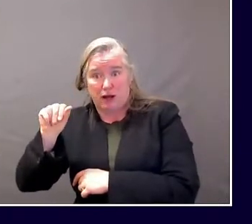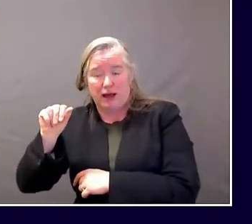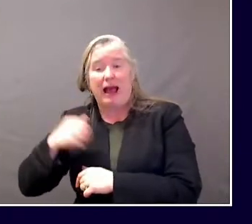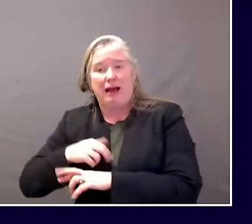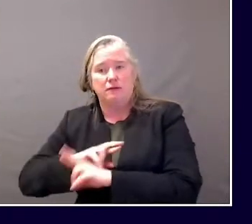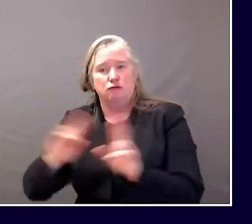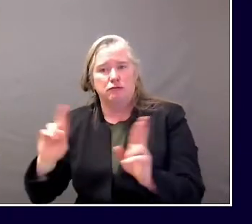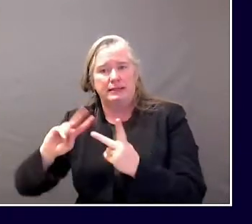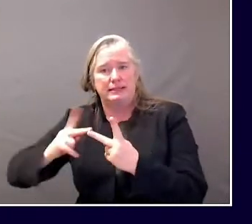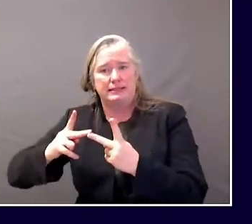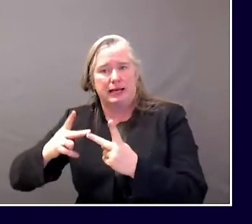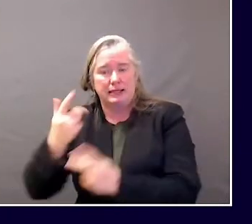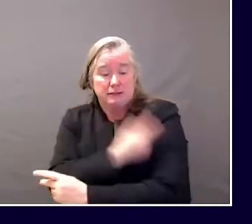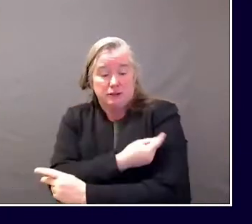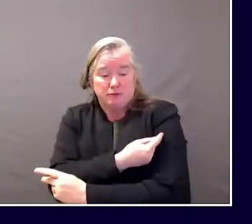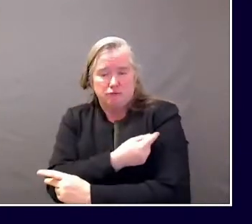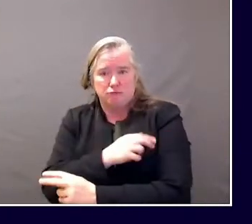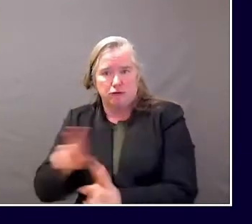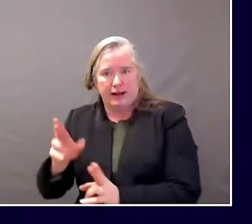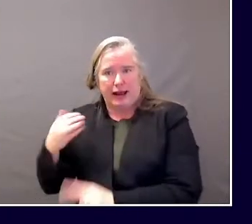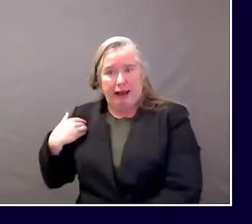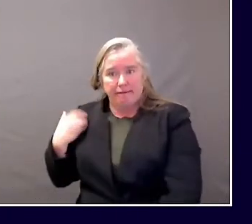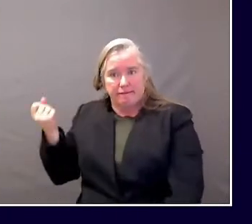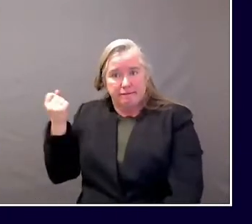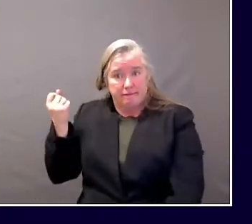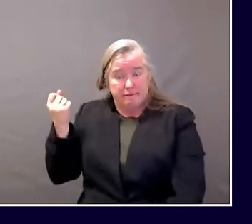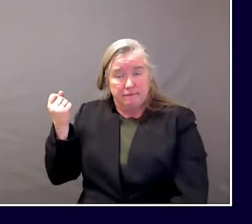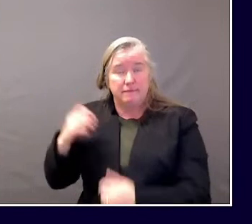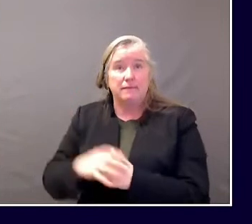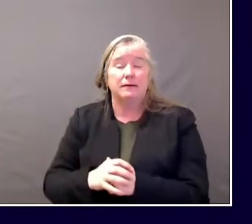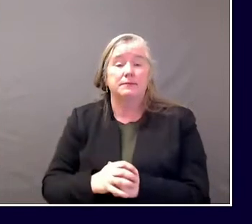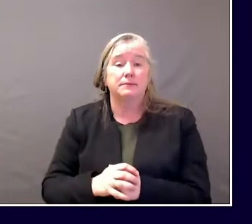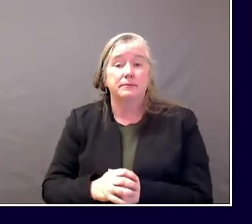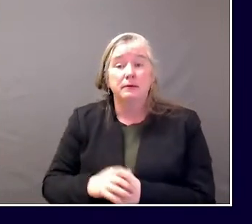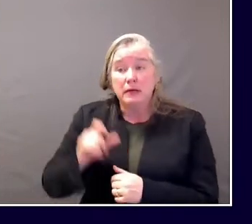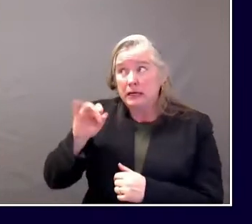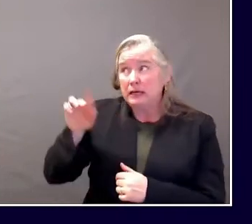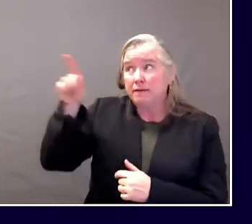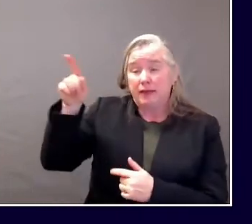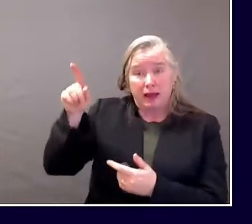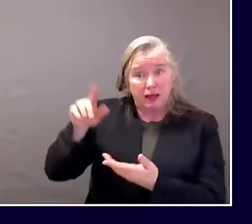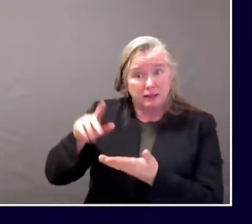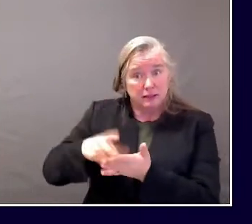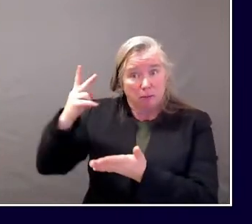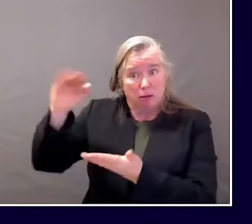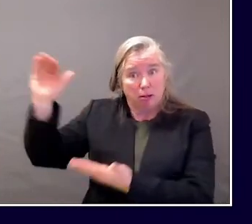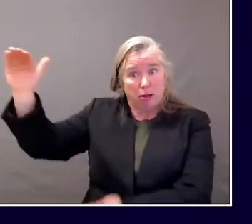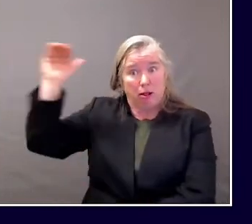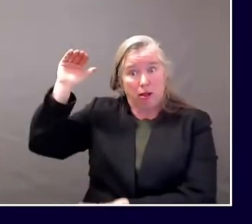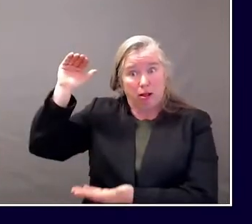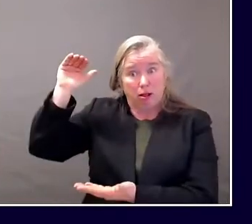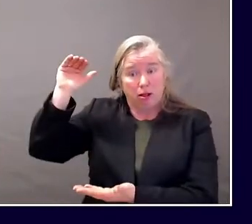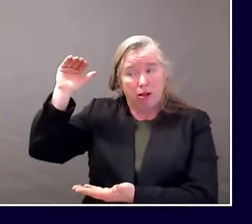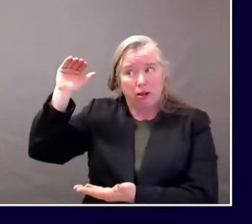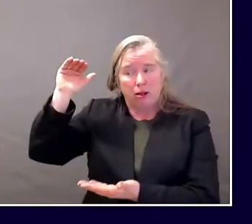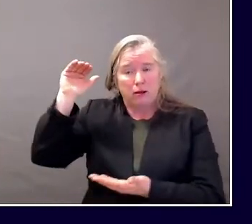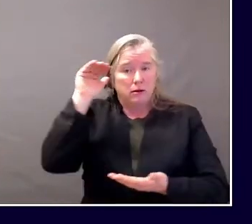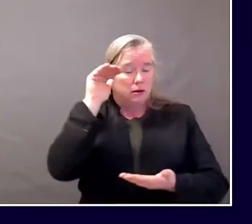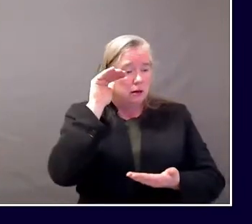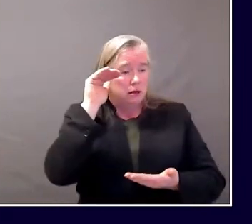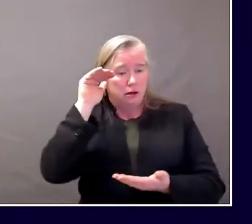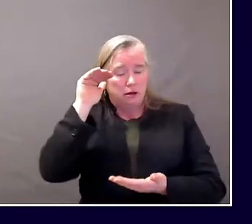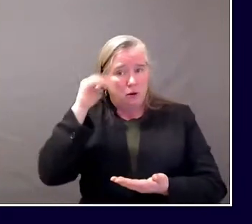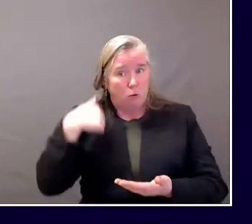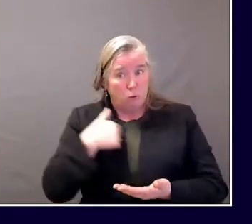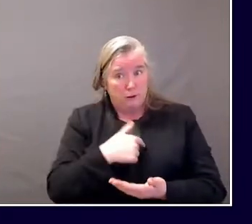we do get increased numbers of doses, are we going to ourselves put those secondary doses in